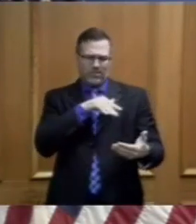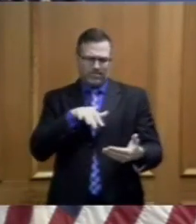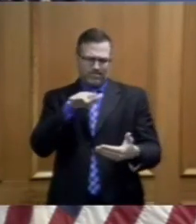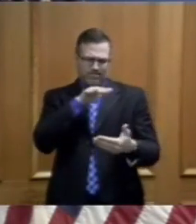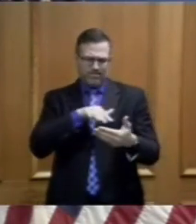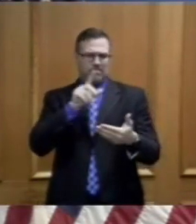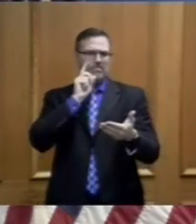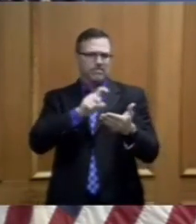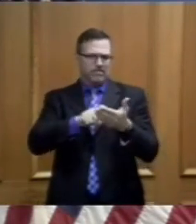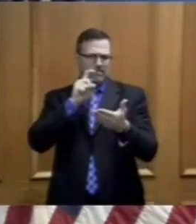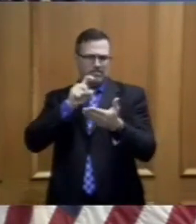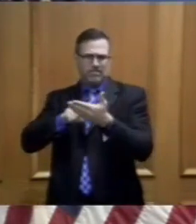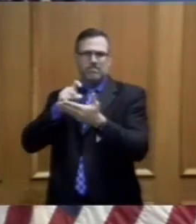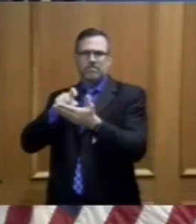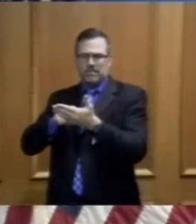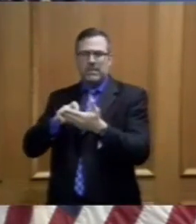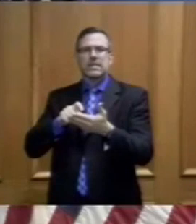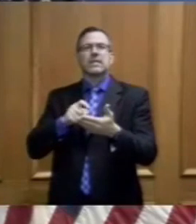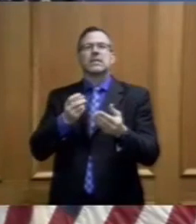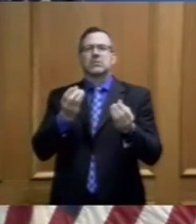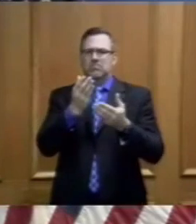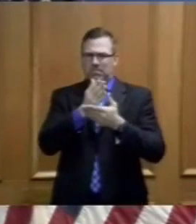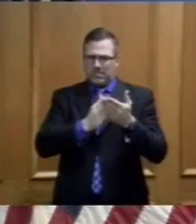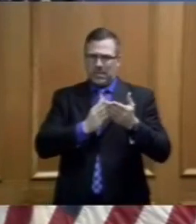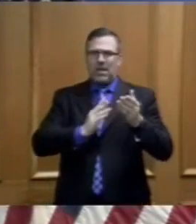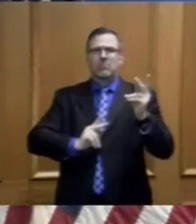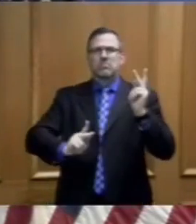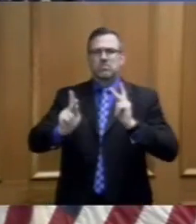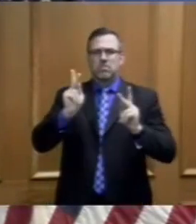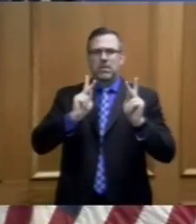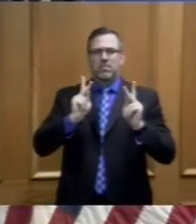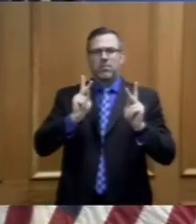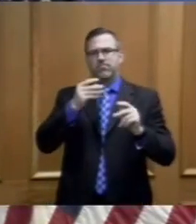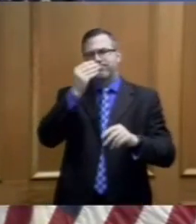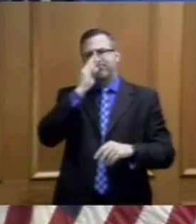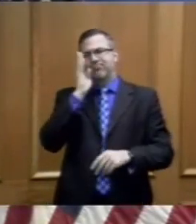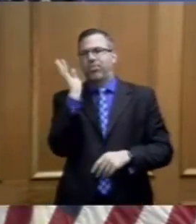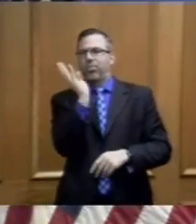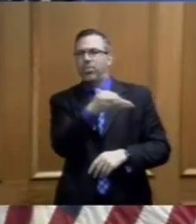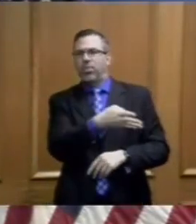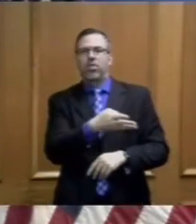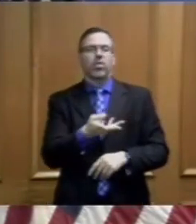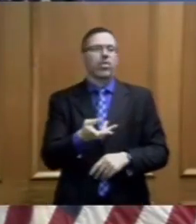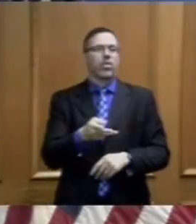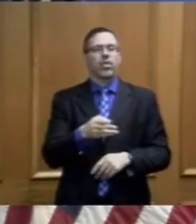that some in our state may not be staying in place as much as we would hope.